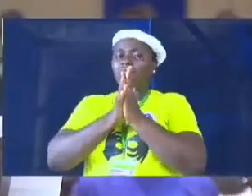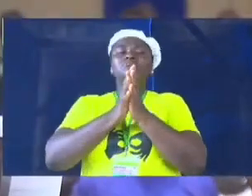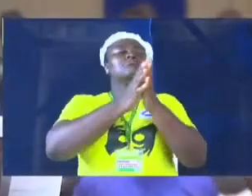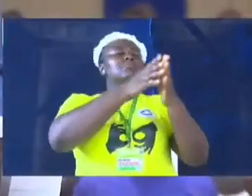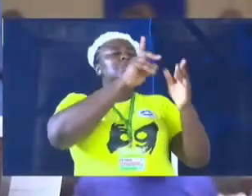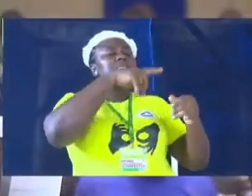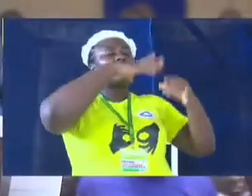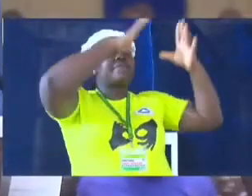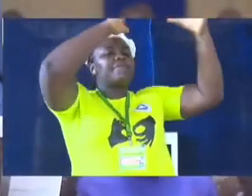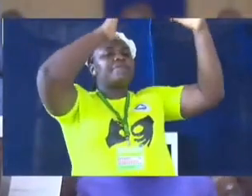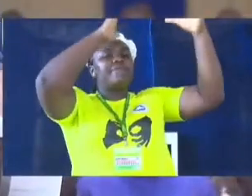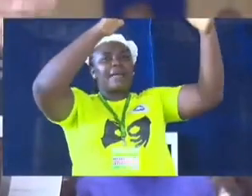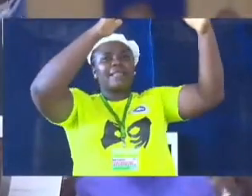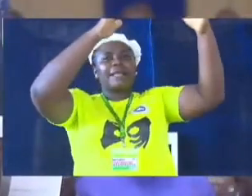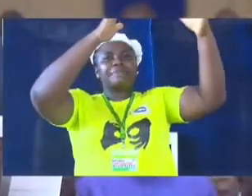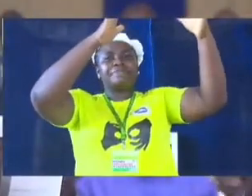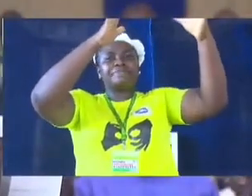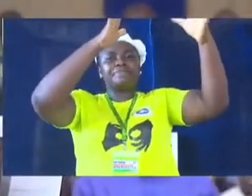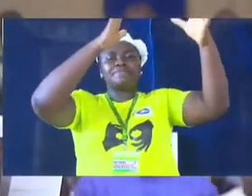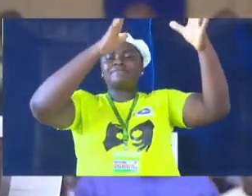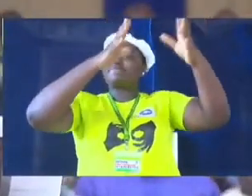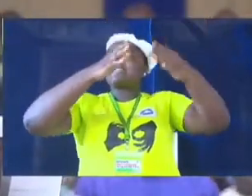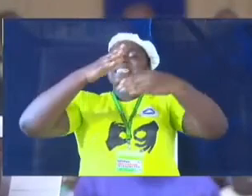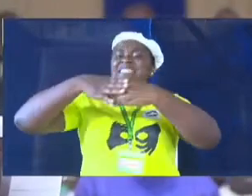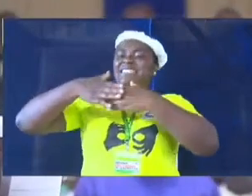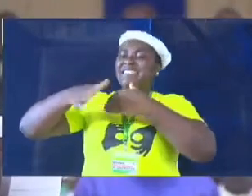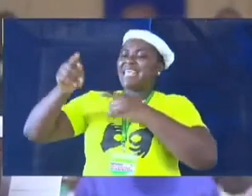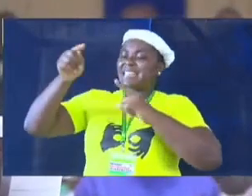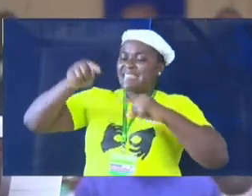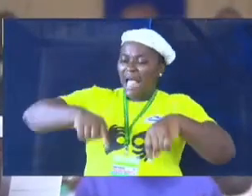Father, send down your fire.